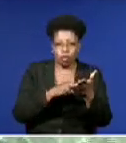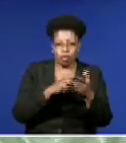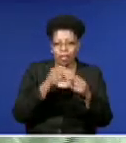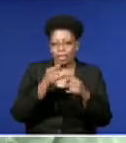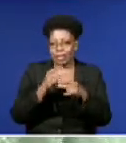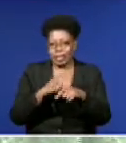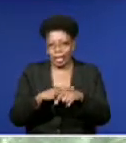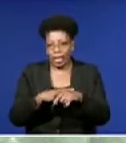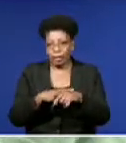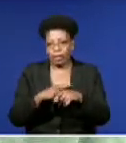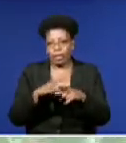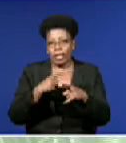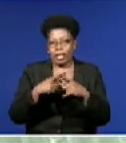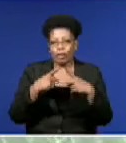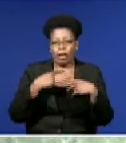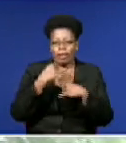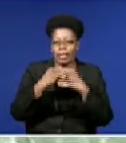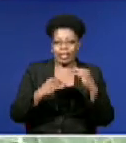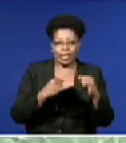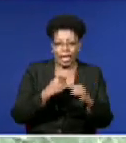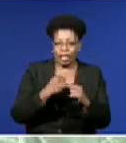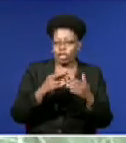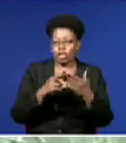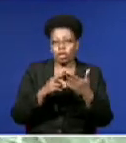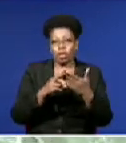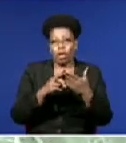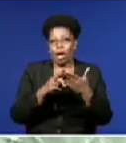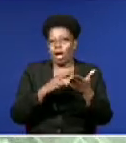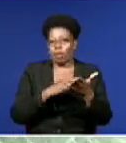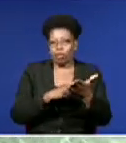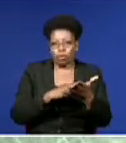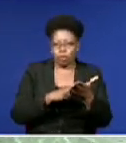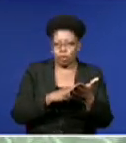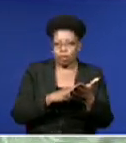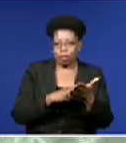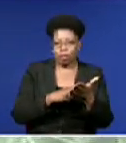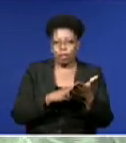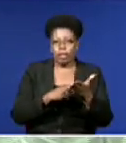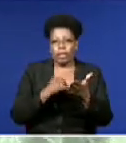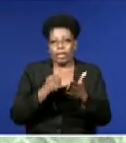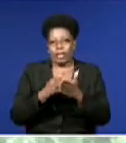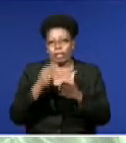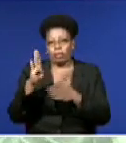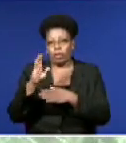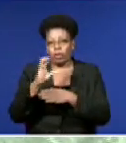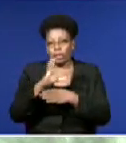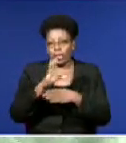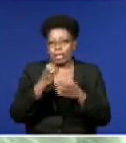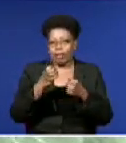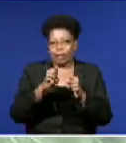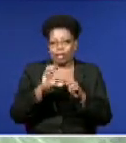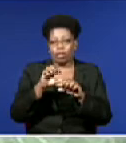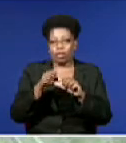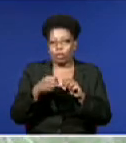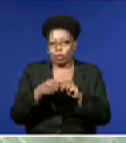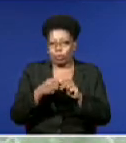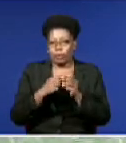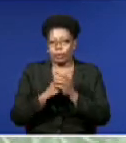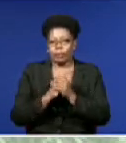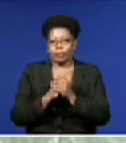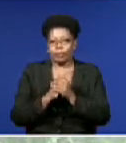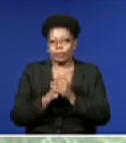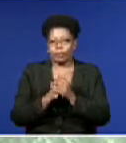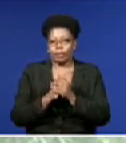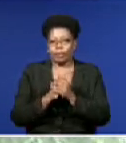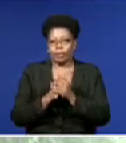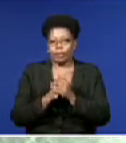times. And then we have our own international rules and deadlines and times, because it's, you know, it's really a BOC event. And so once